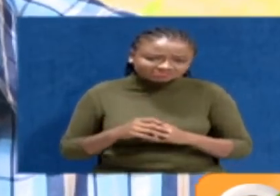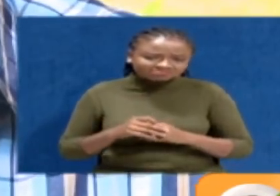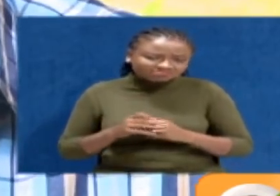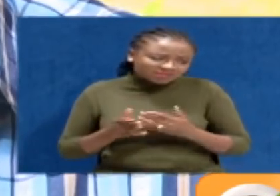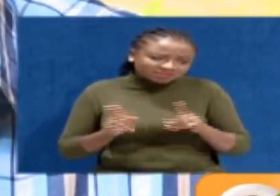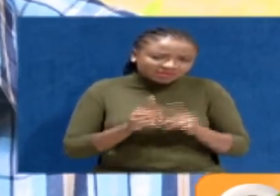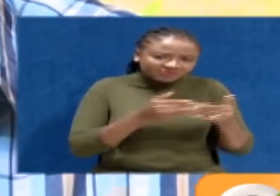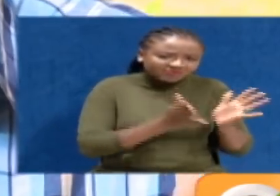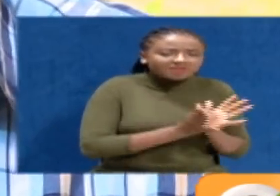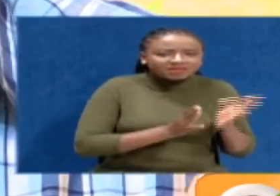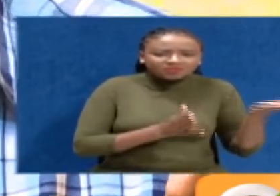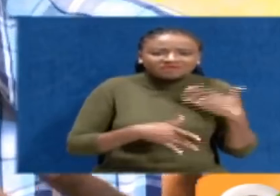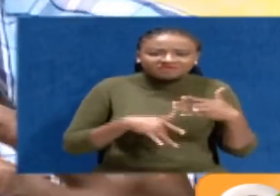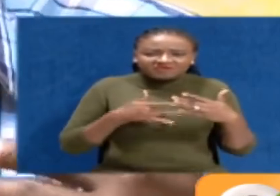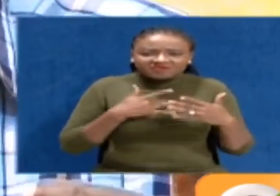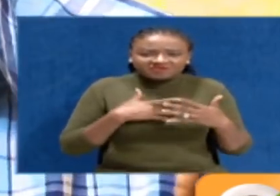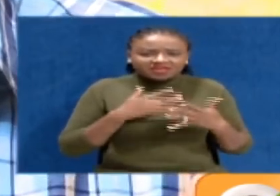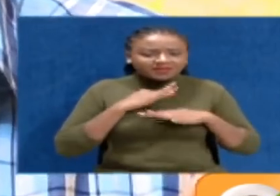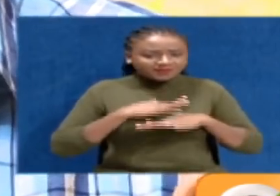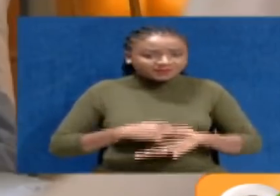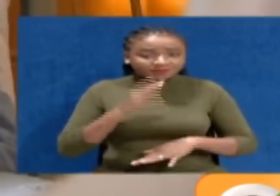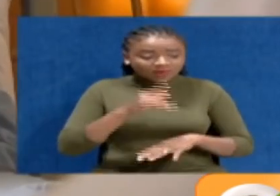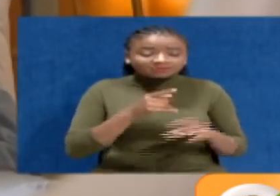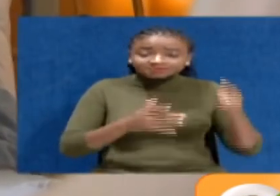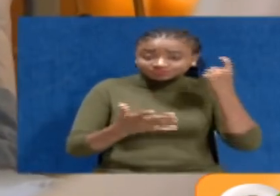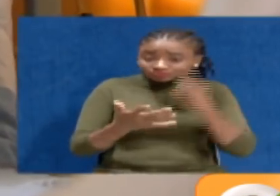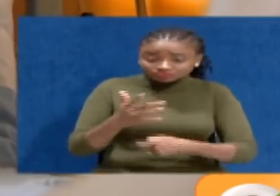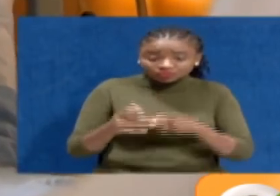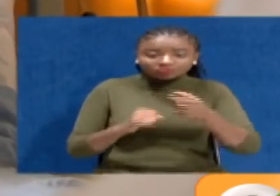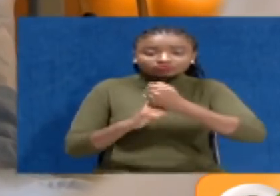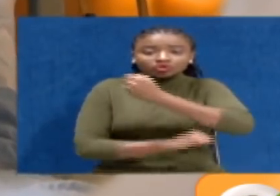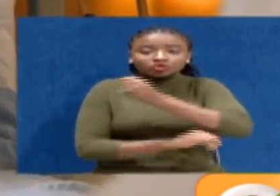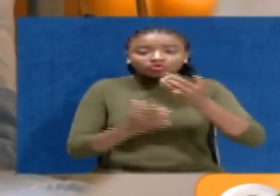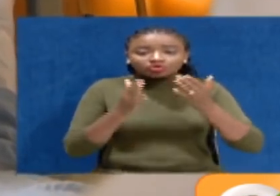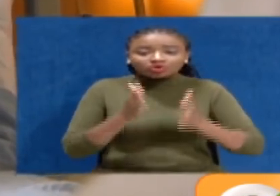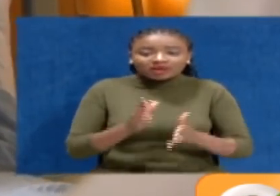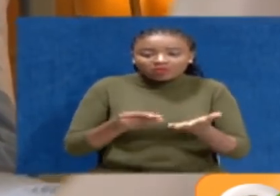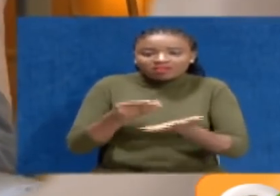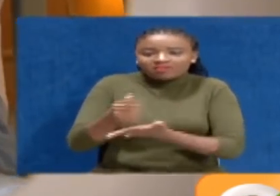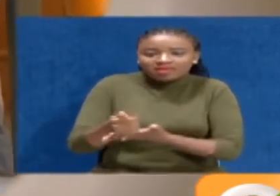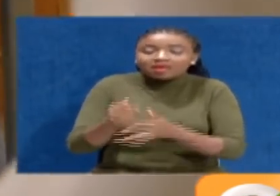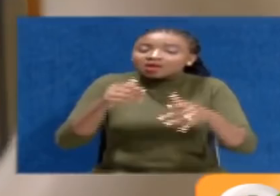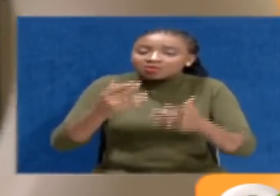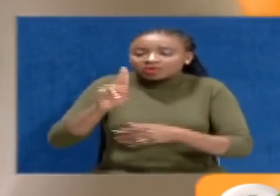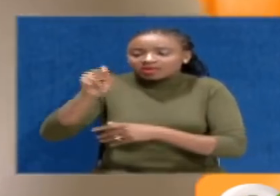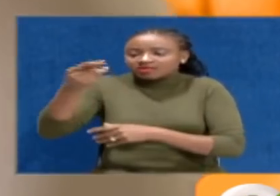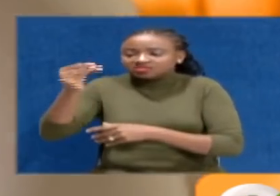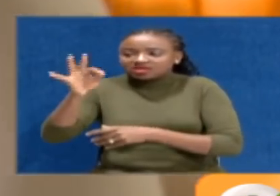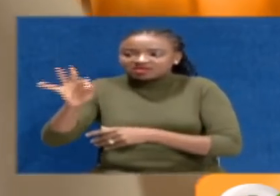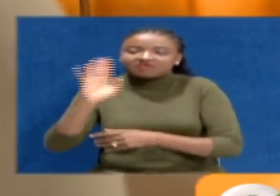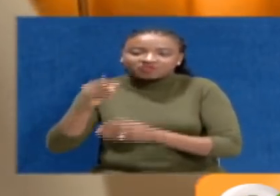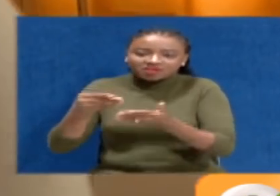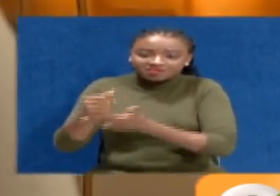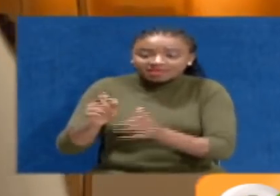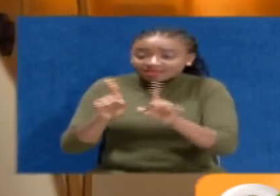members. Because whatever cost they are paying, the NHIF would pay, and maybe we would